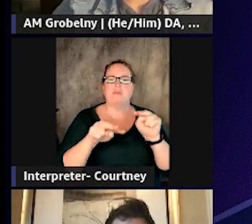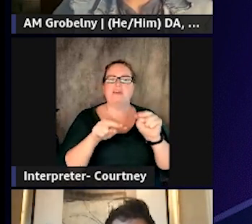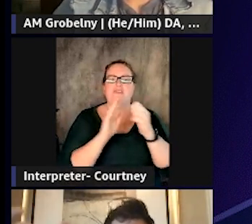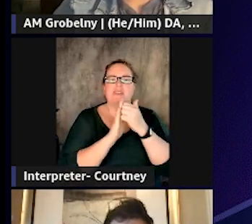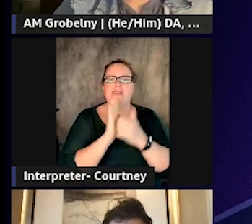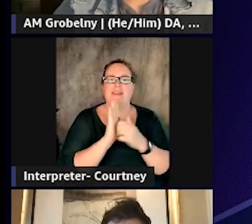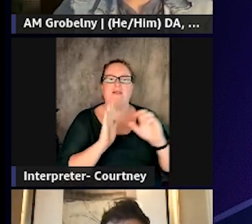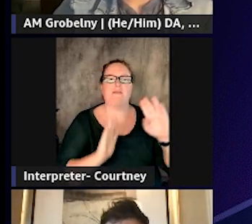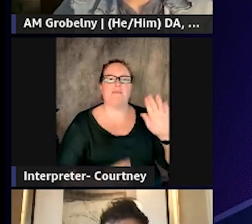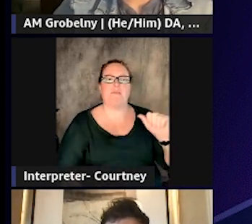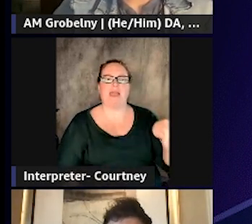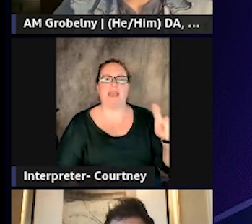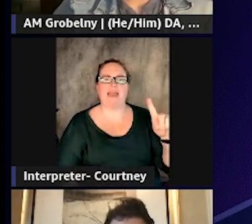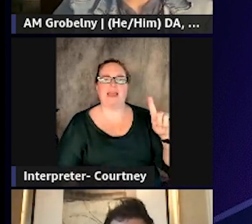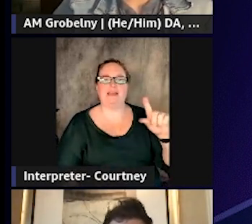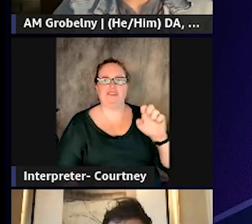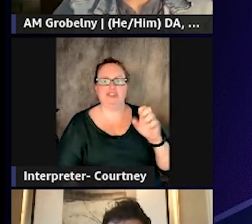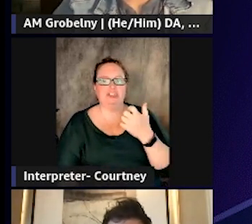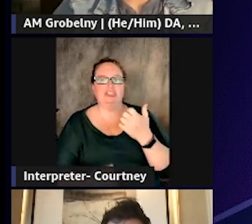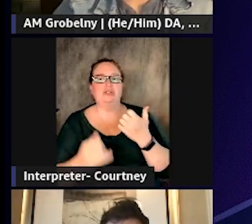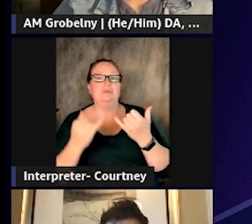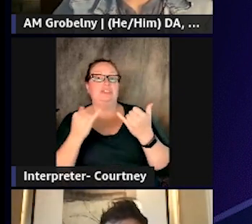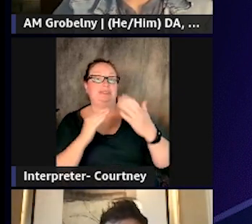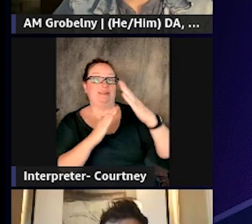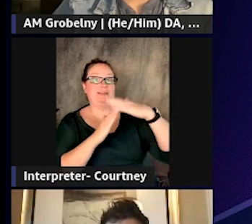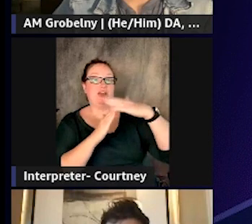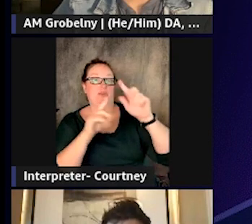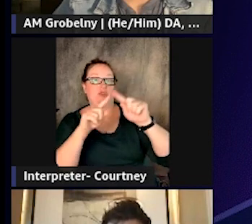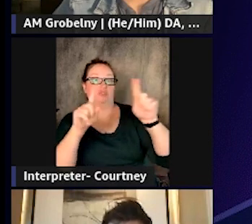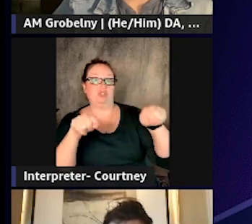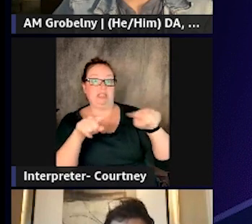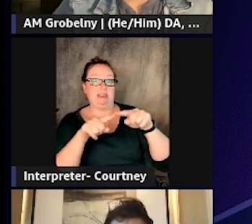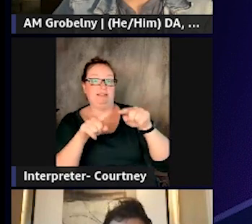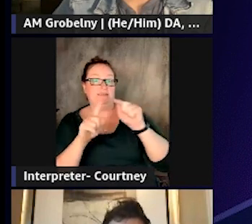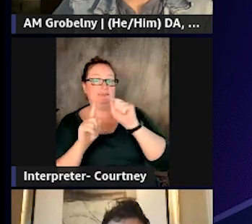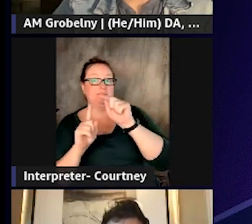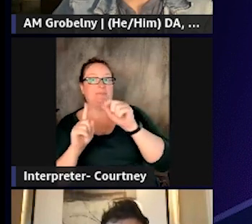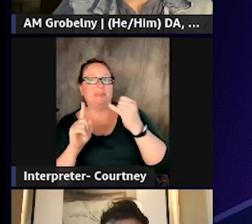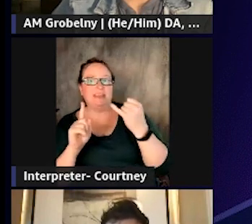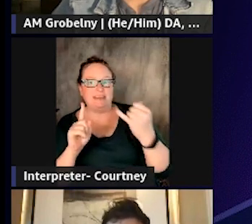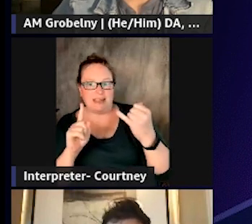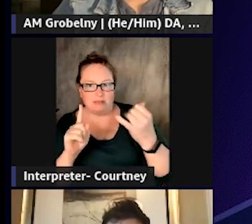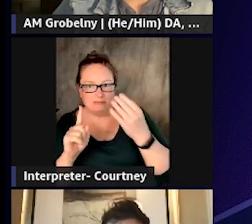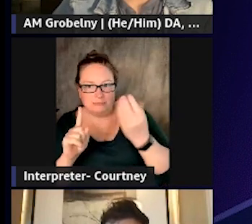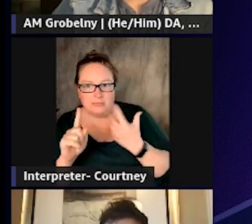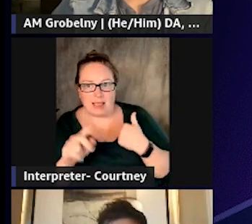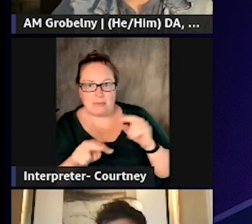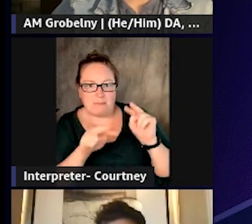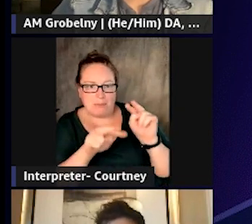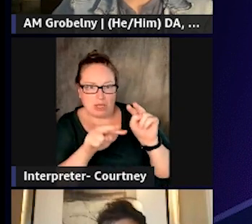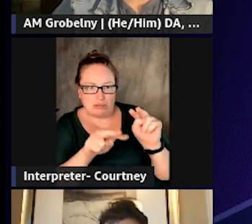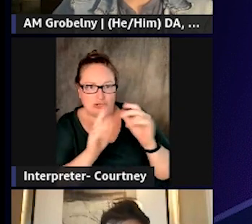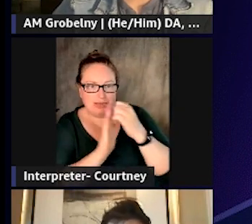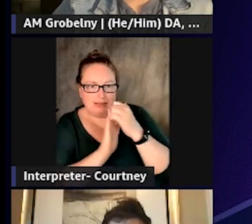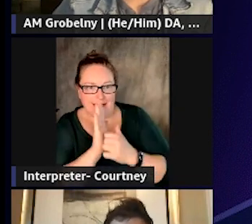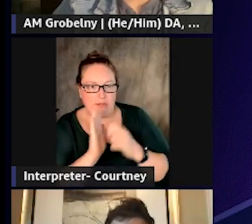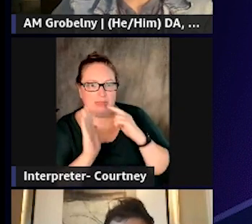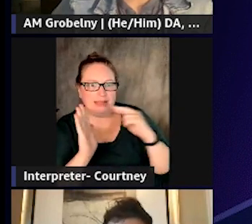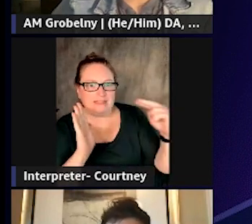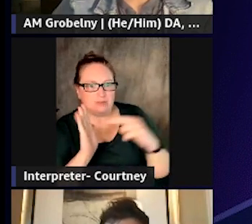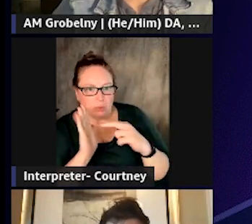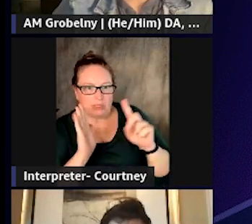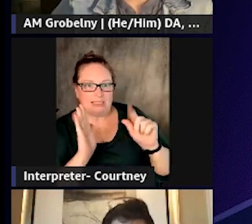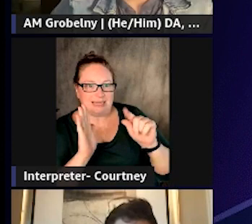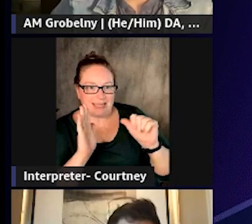displayed at the top of my screen. So it's now very clear to me that I'm in a monitoring account that is viewing data that is being sourced